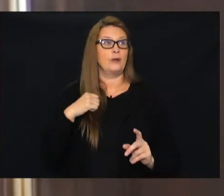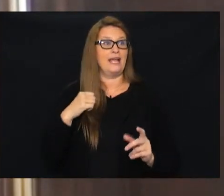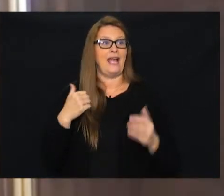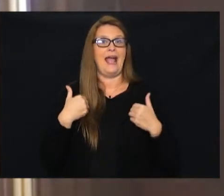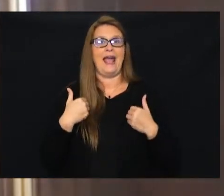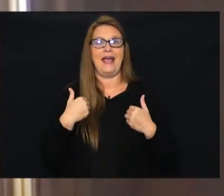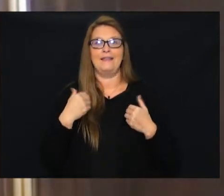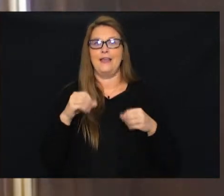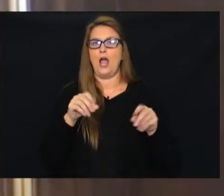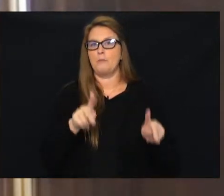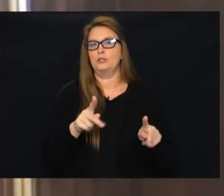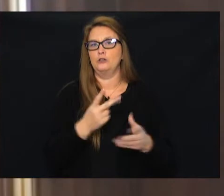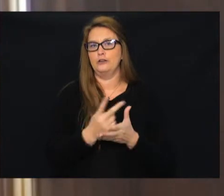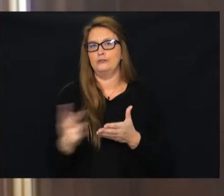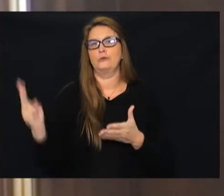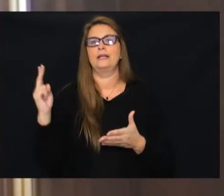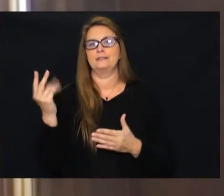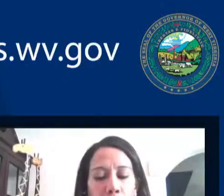a few weeks ago.